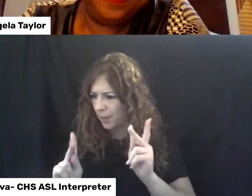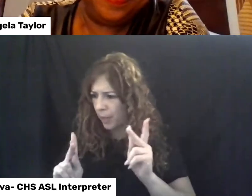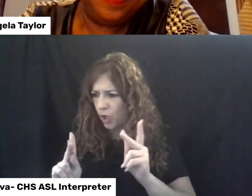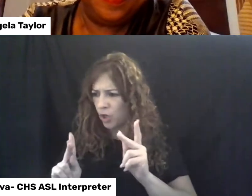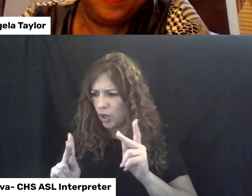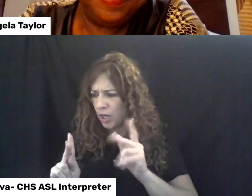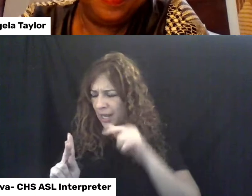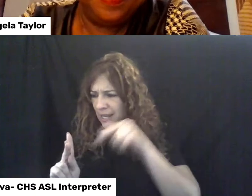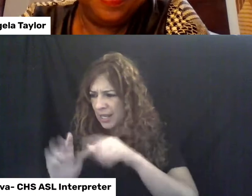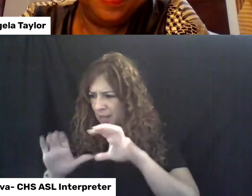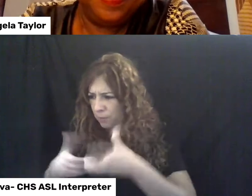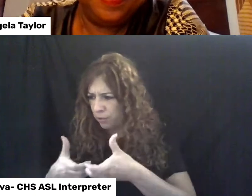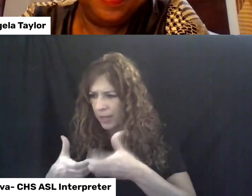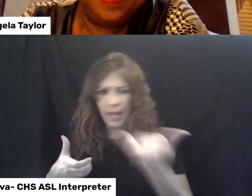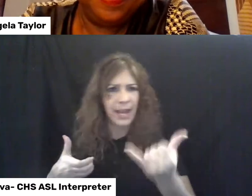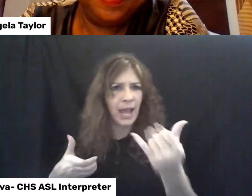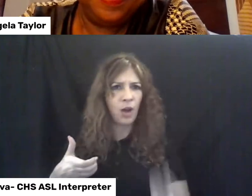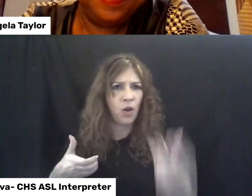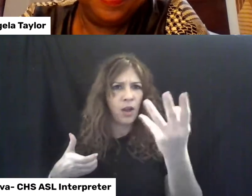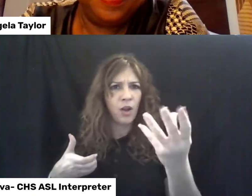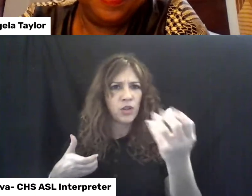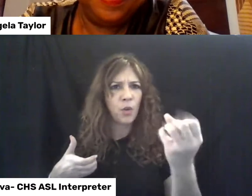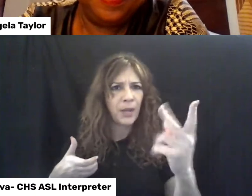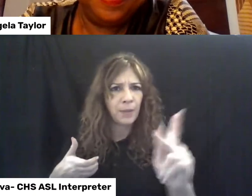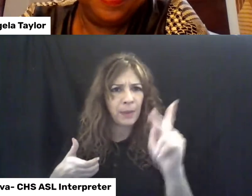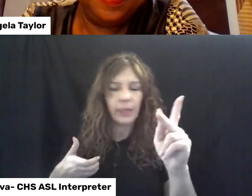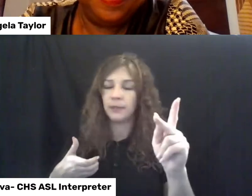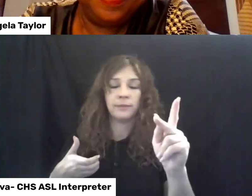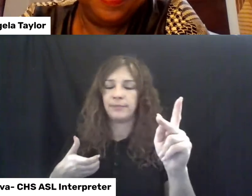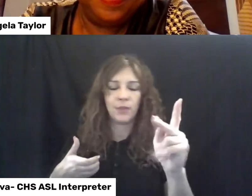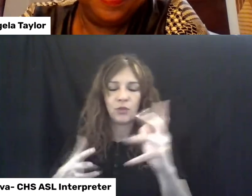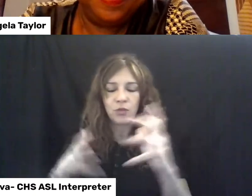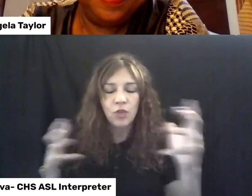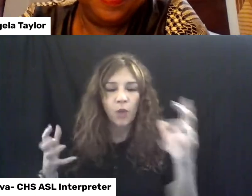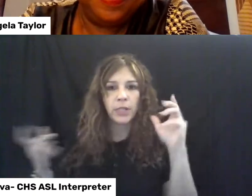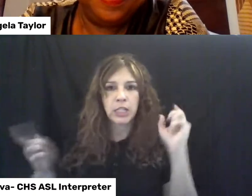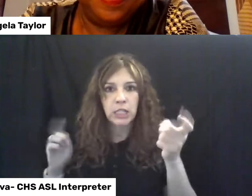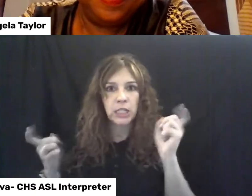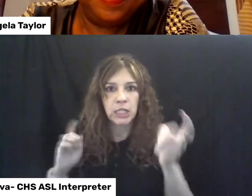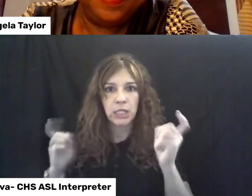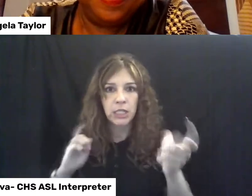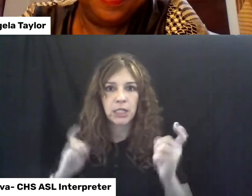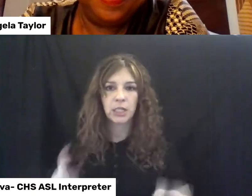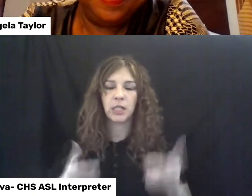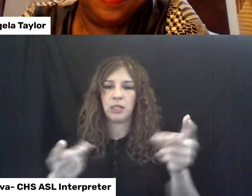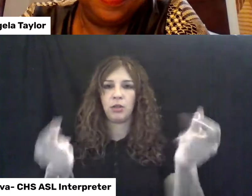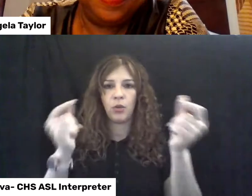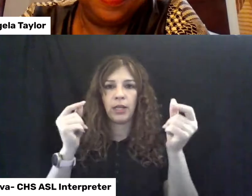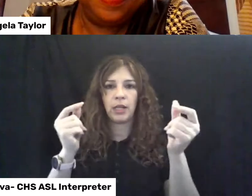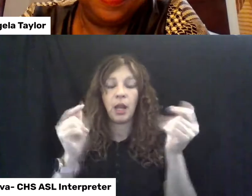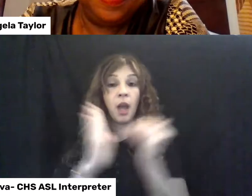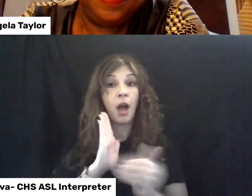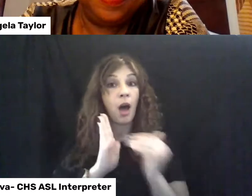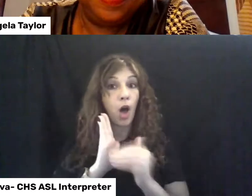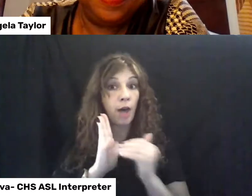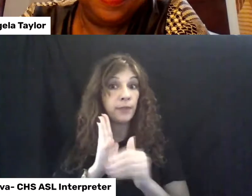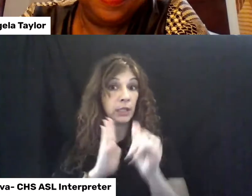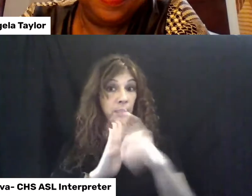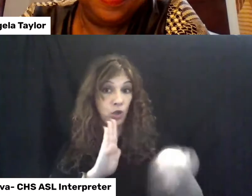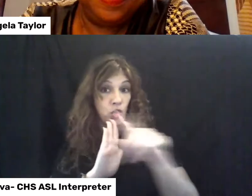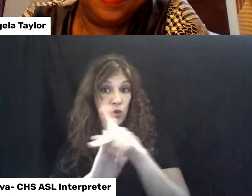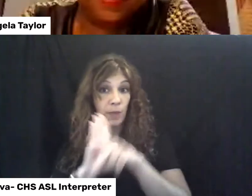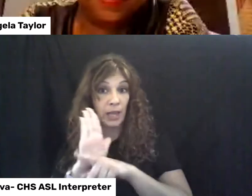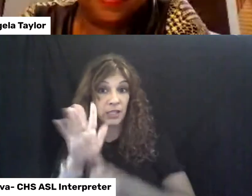this many people. There was so much changing so quickly, and oftentimes those policies that